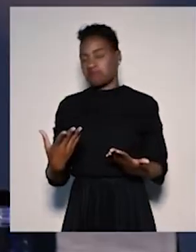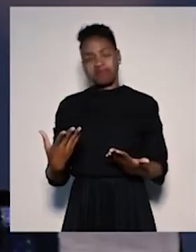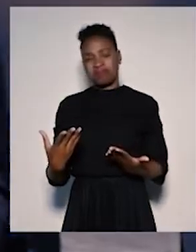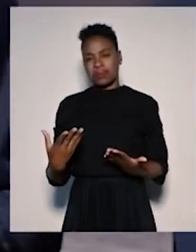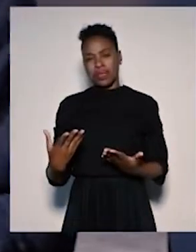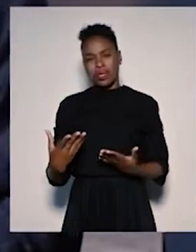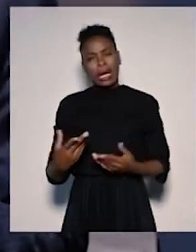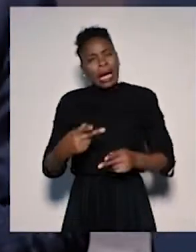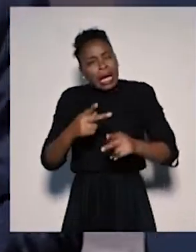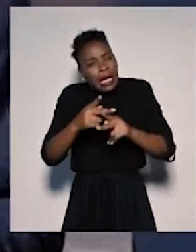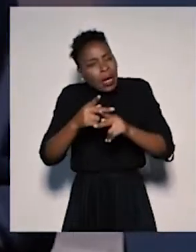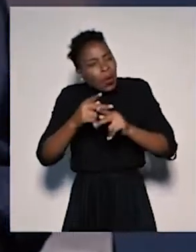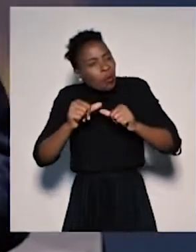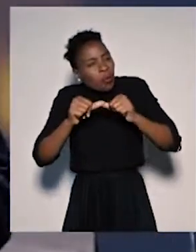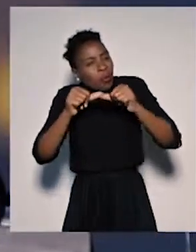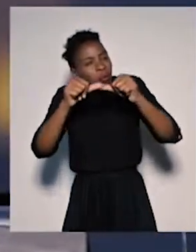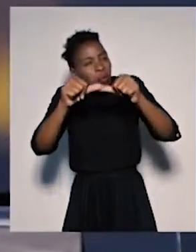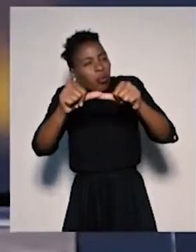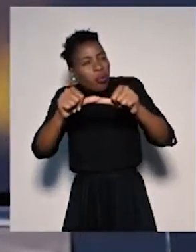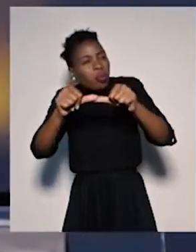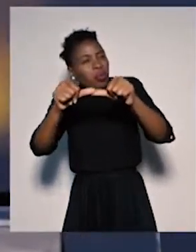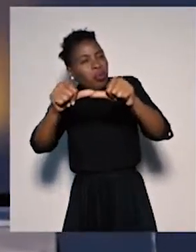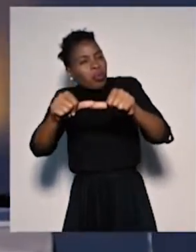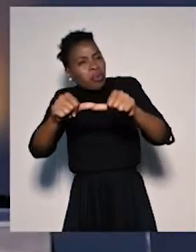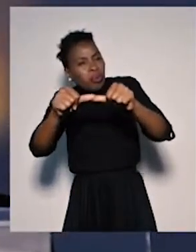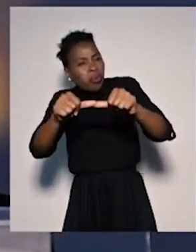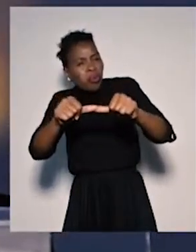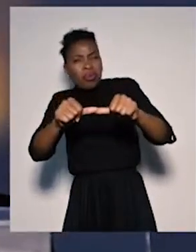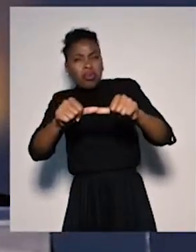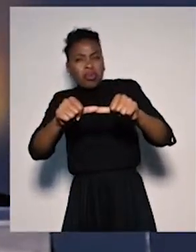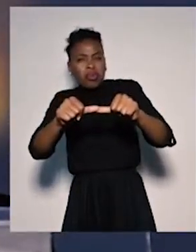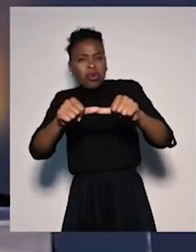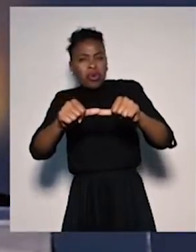She kept on having a check in her spirit, not